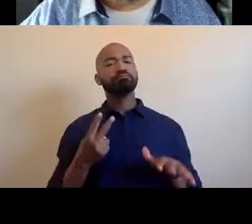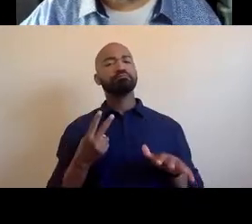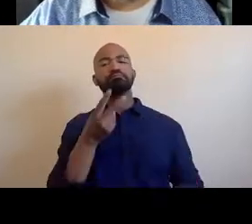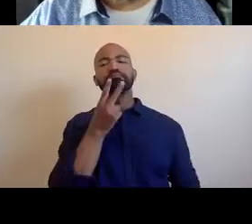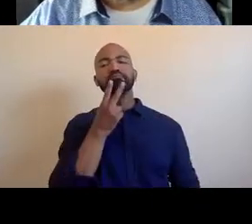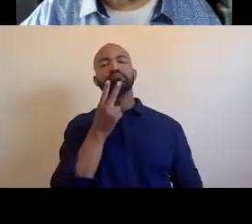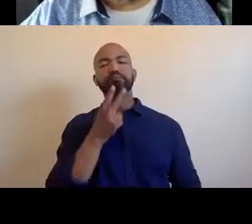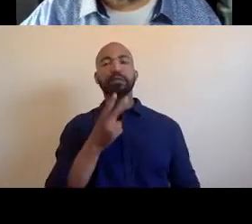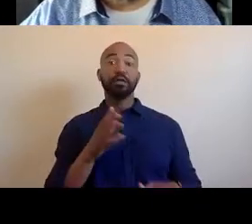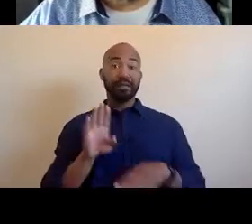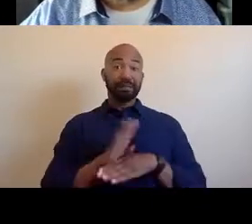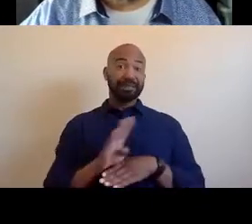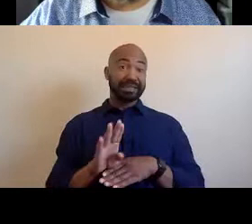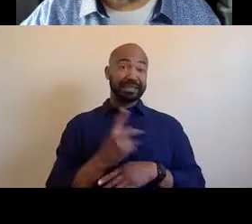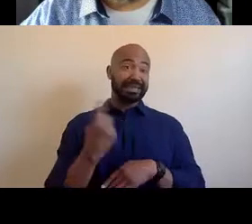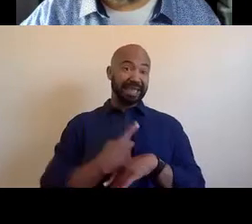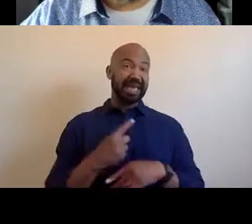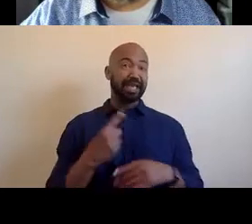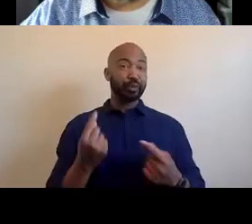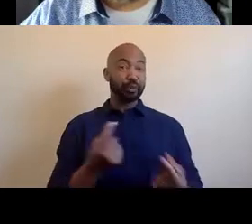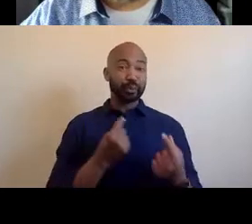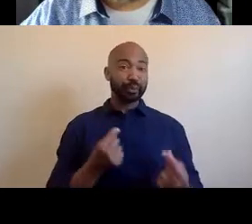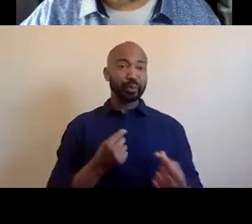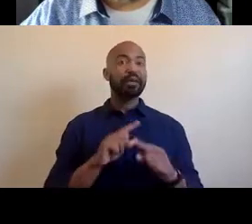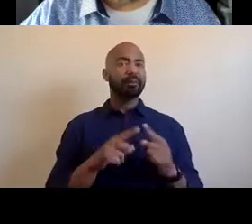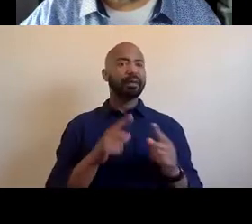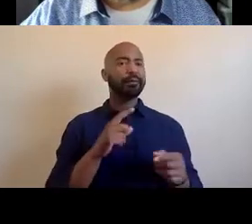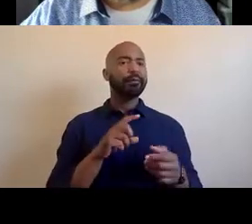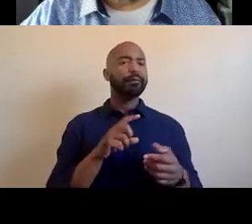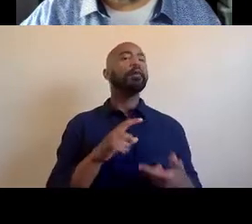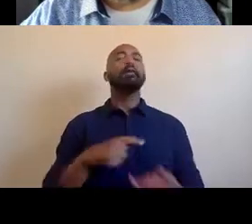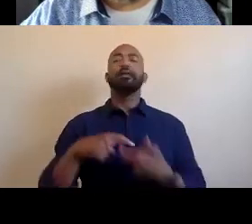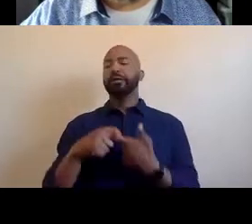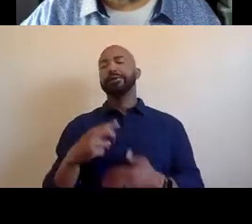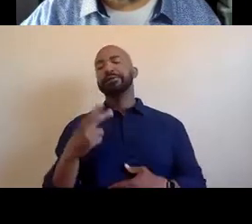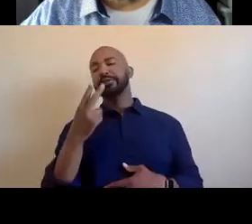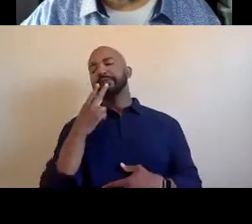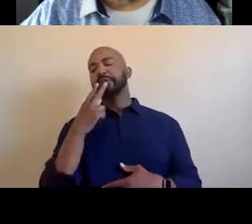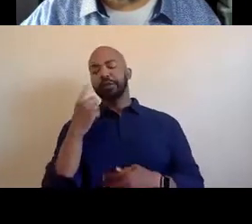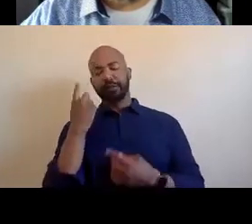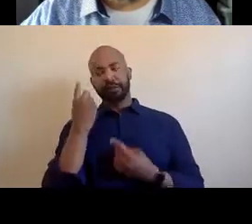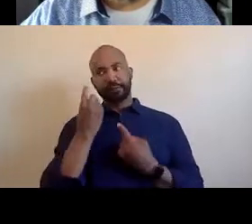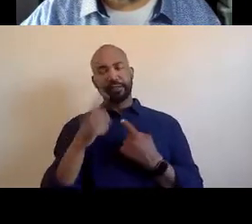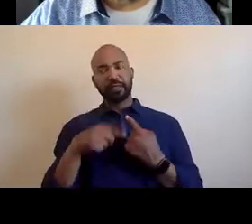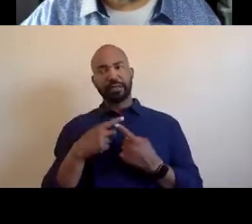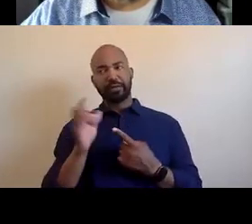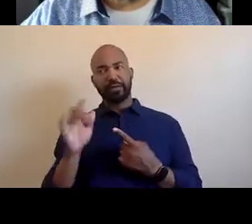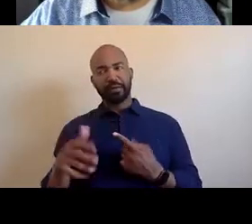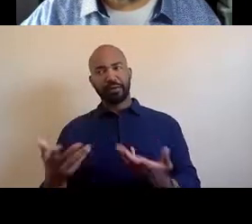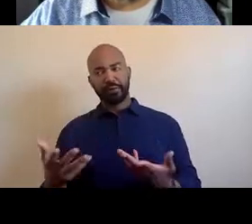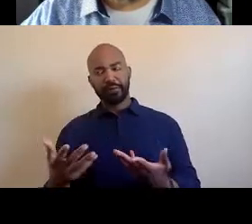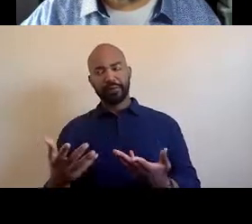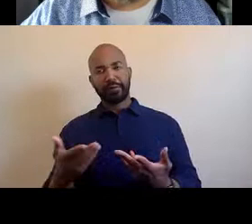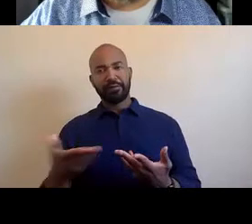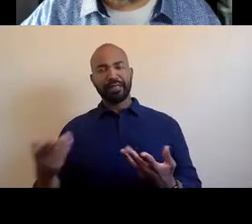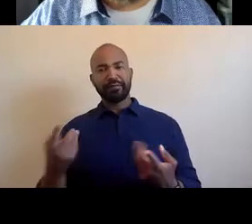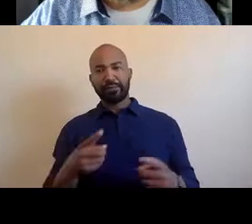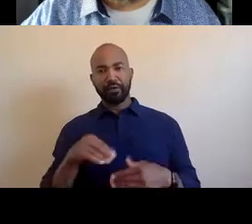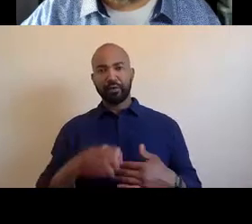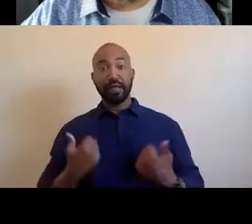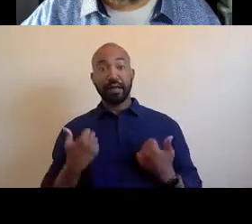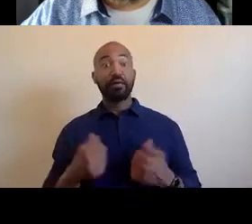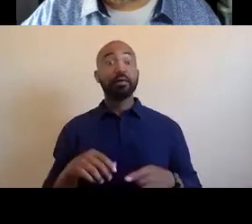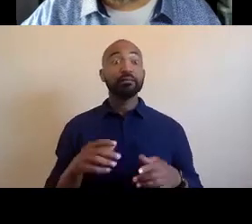moment in your busy day to think about what's going on? But what do you least like about smoking? Is it